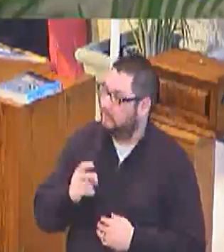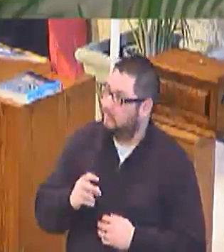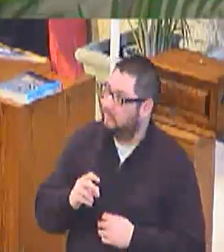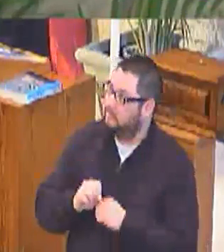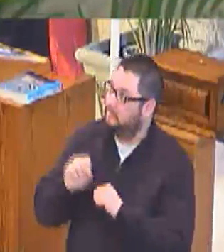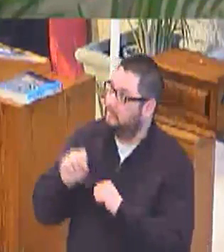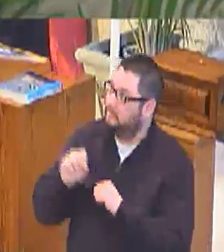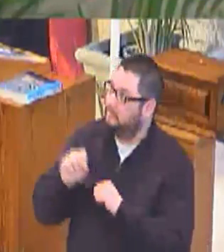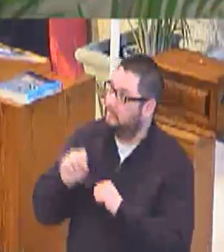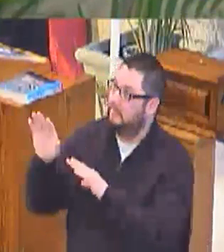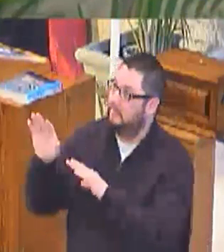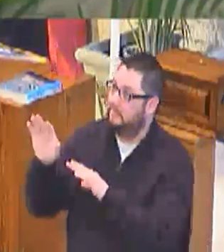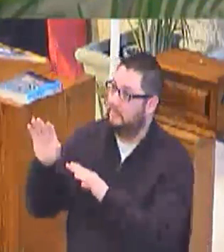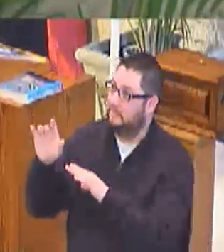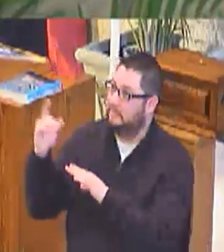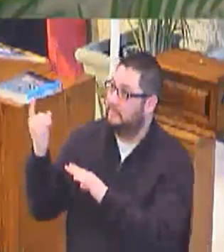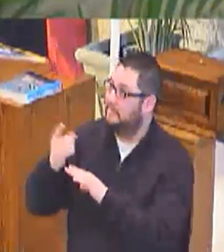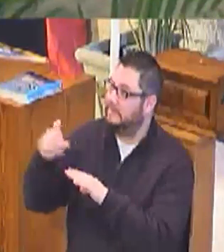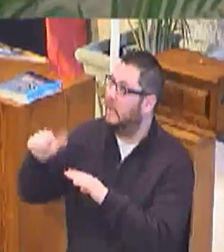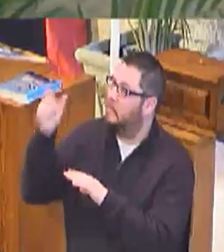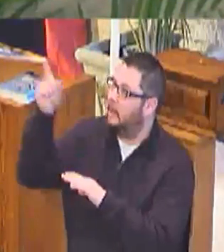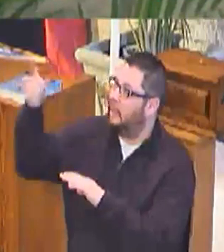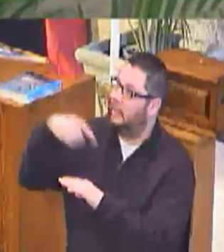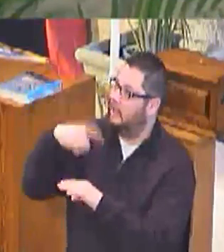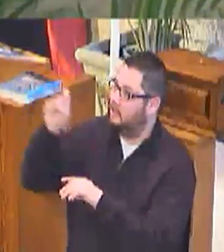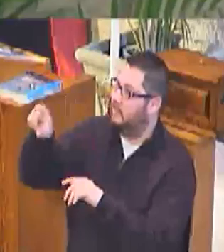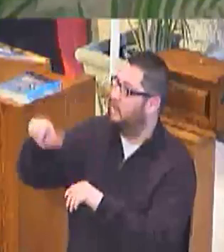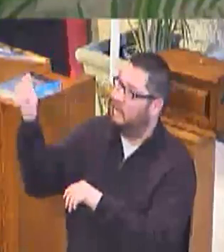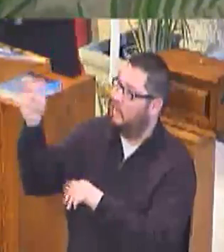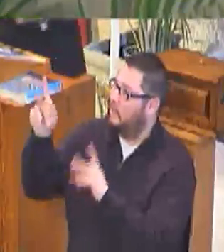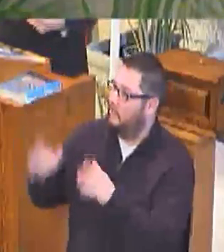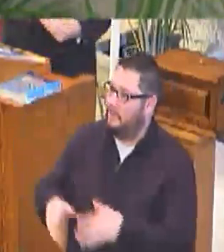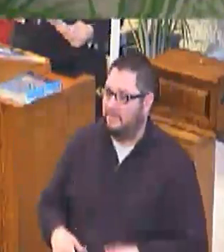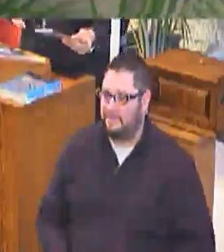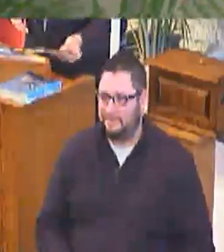mountain. Is there someone else up there I can talk to?